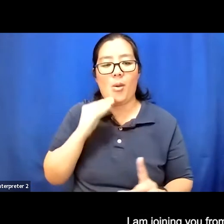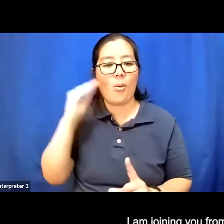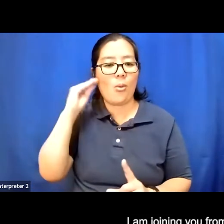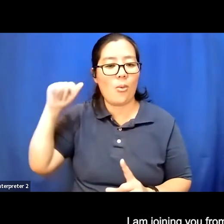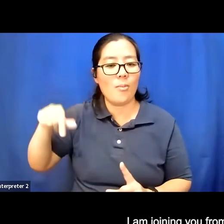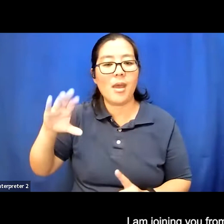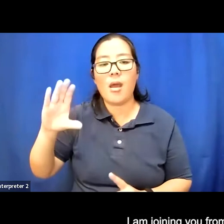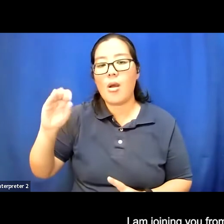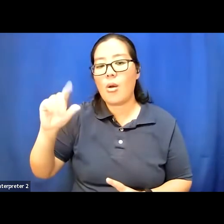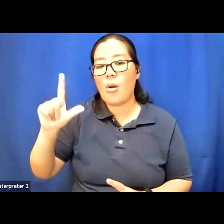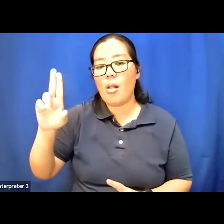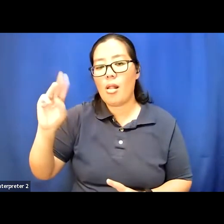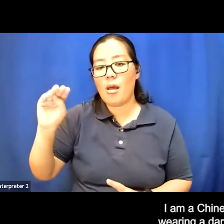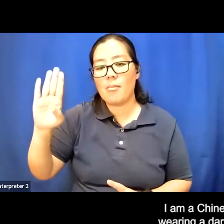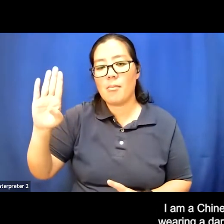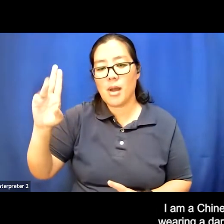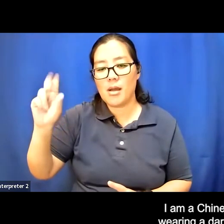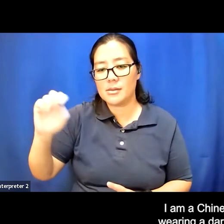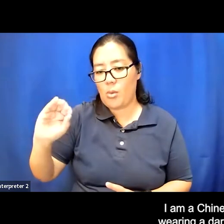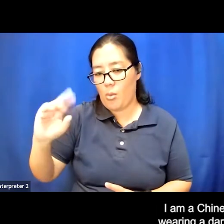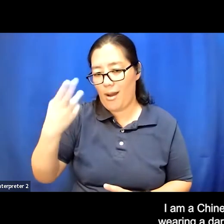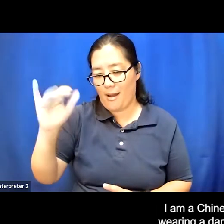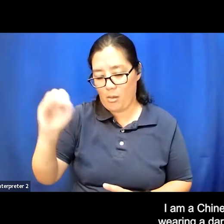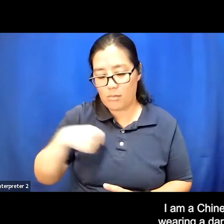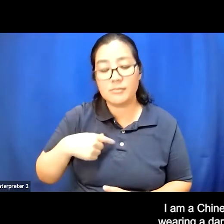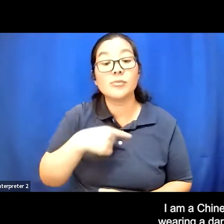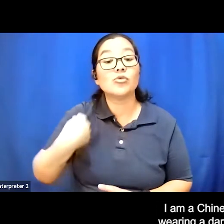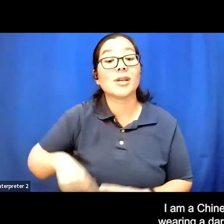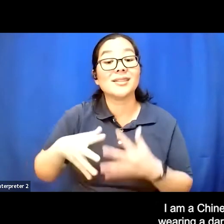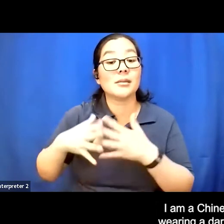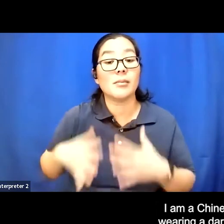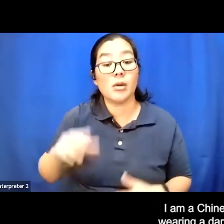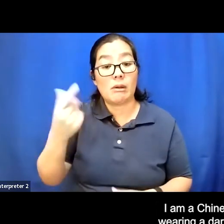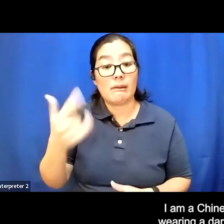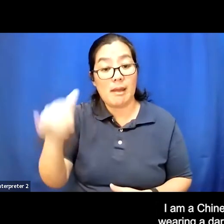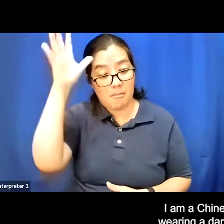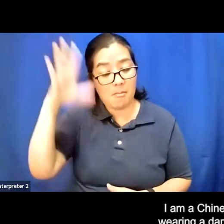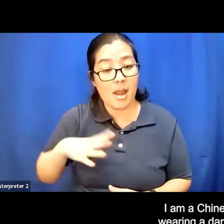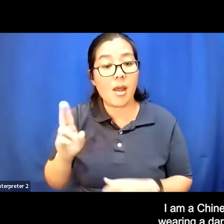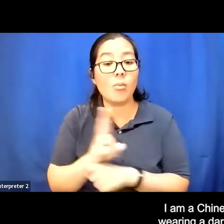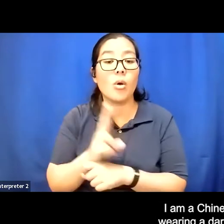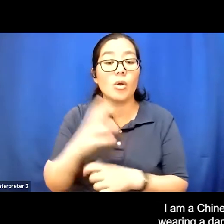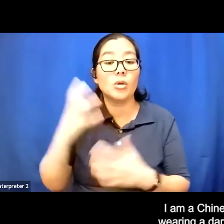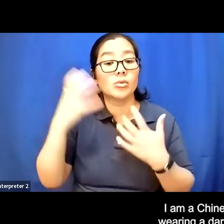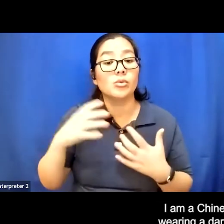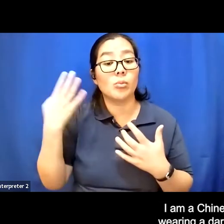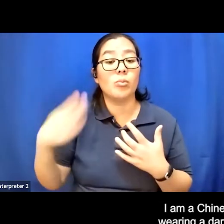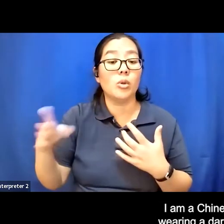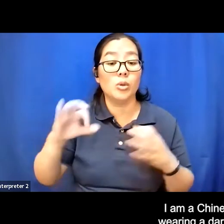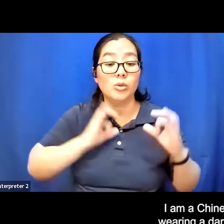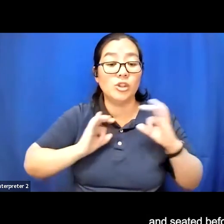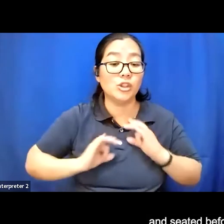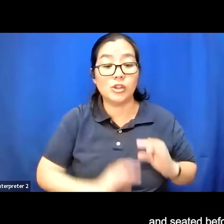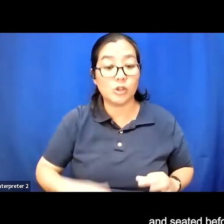in Columbus, Ohio. I am a Chinese American gay man wearing a dark blue polka dotted